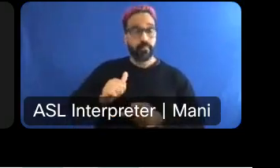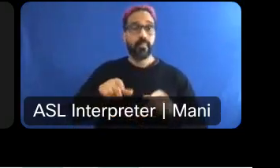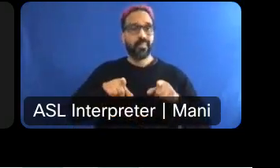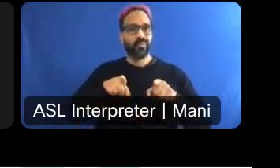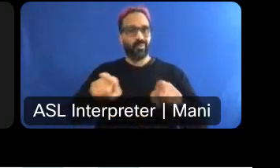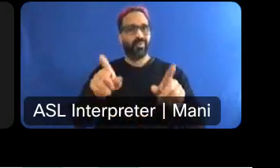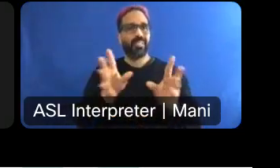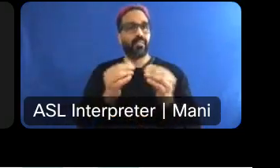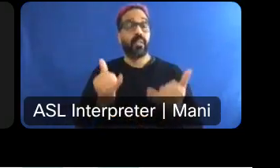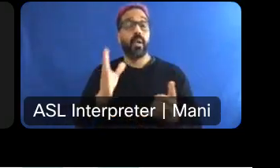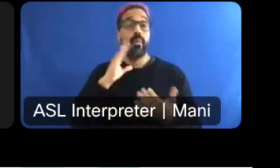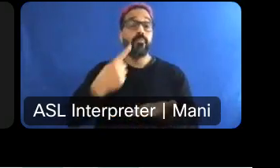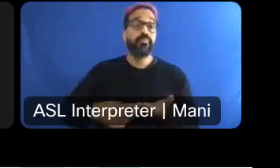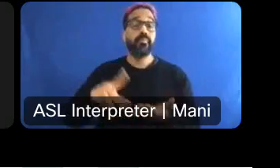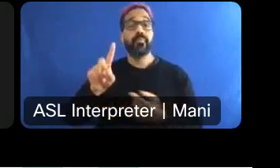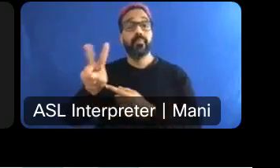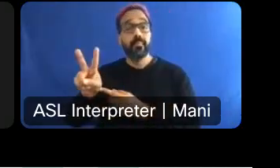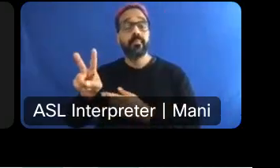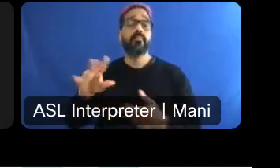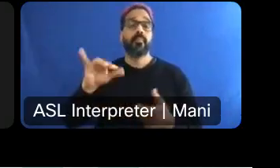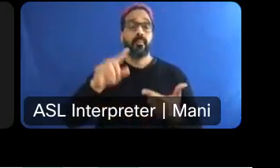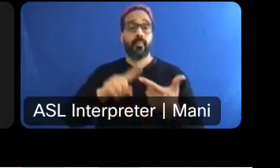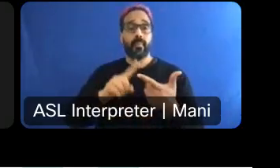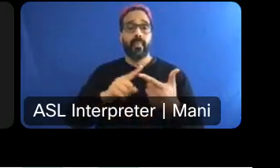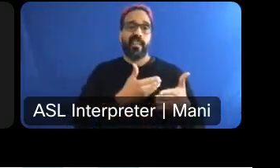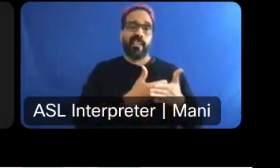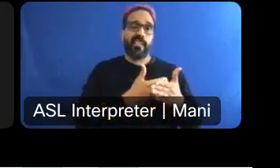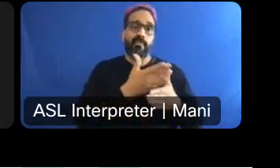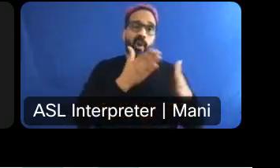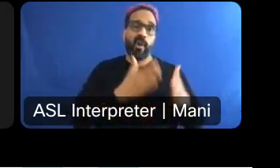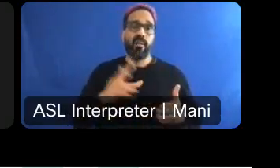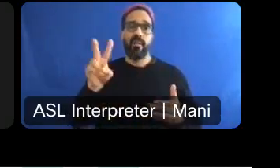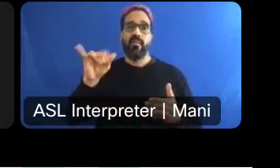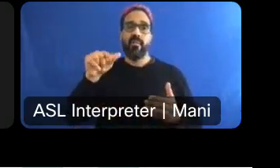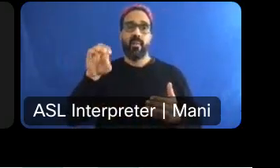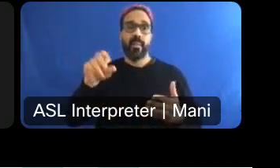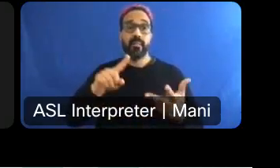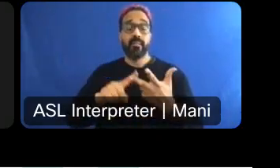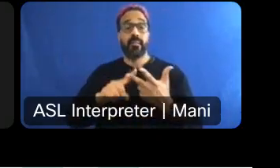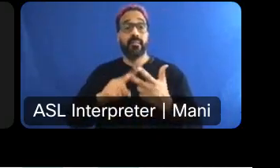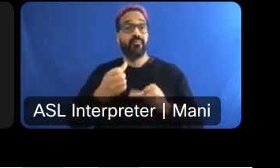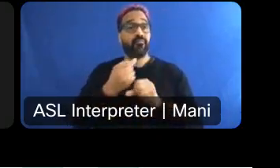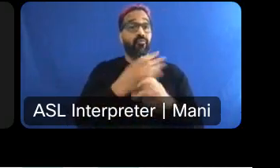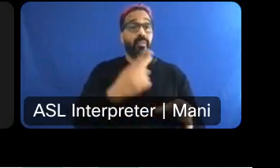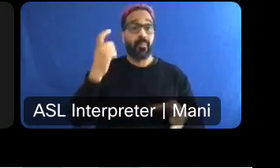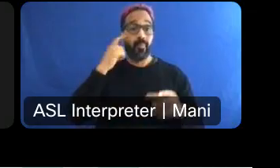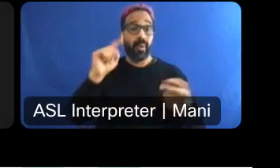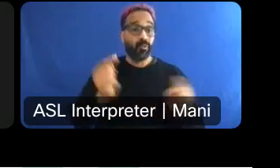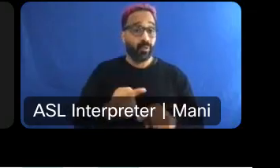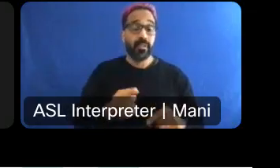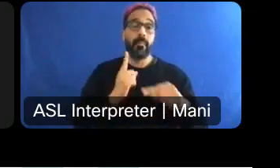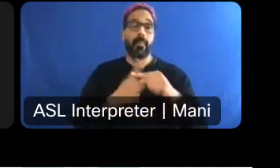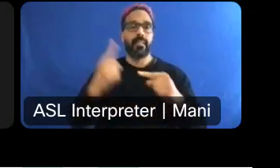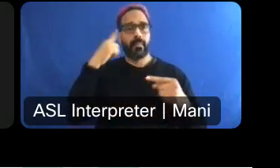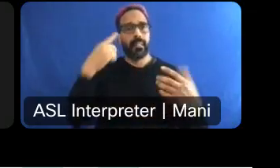discuss domestic violence, intimate partner violence, partner-inflicted brain injury, and mental health. This is a space that